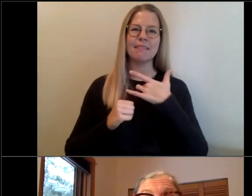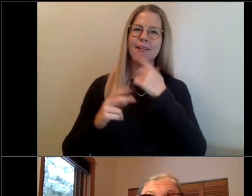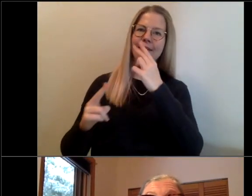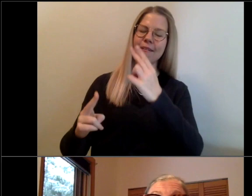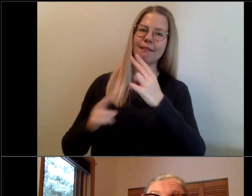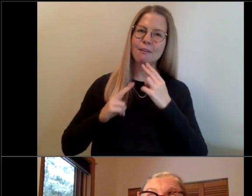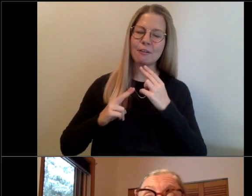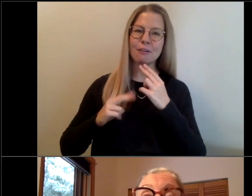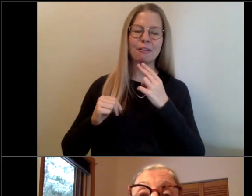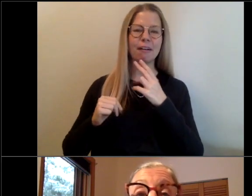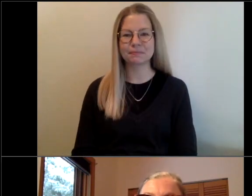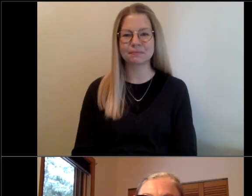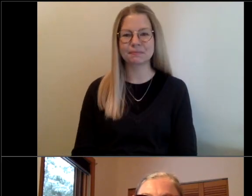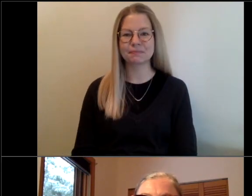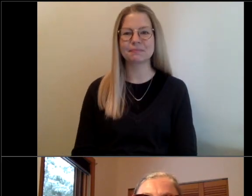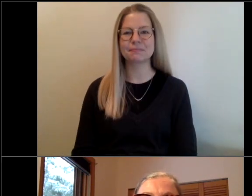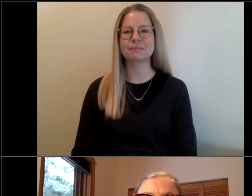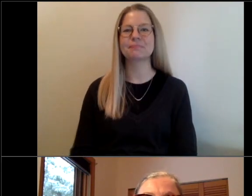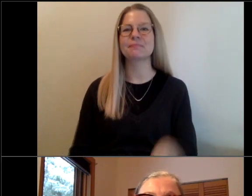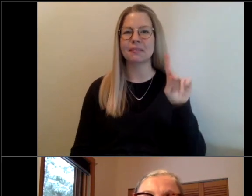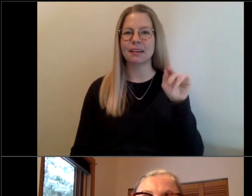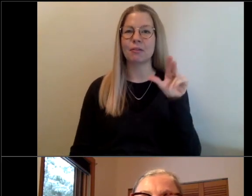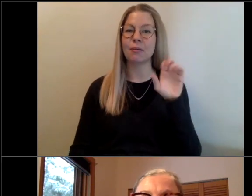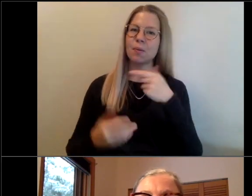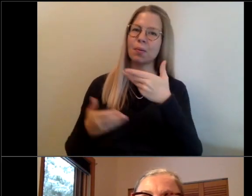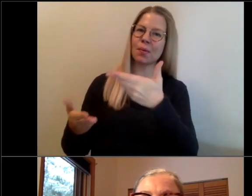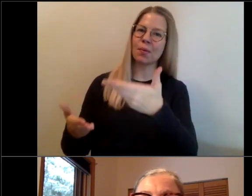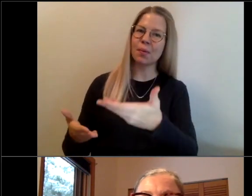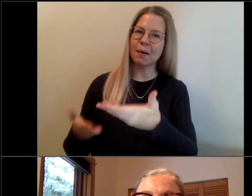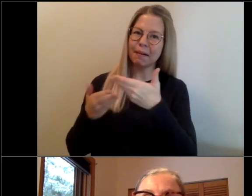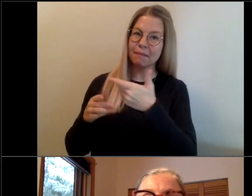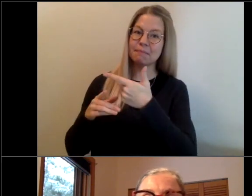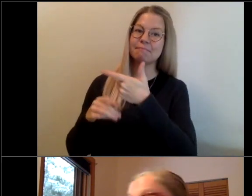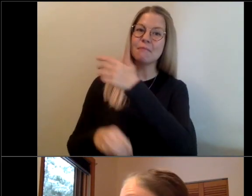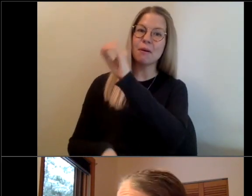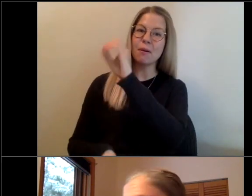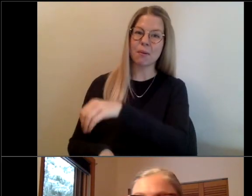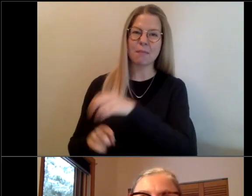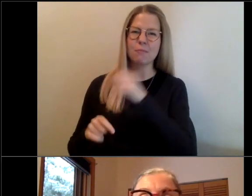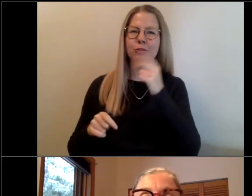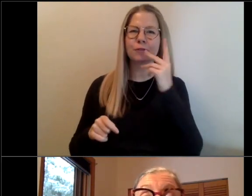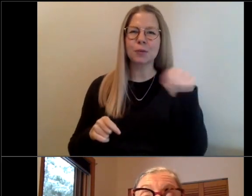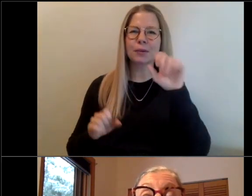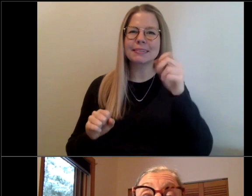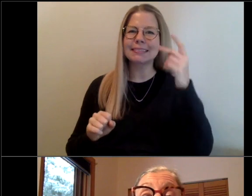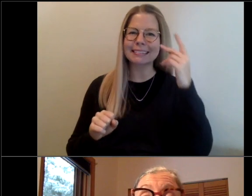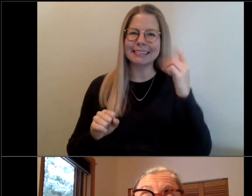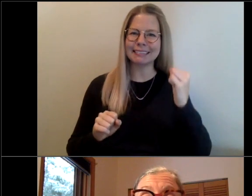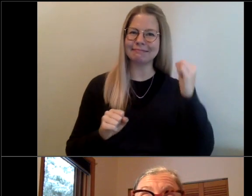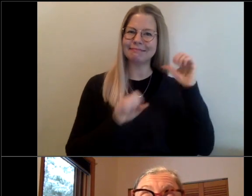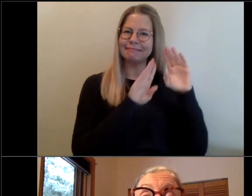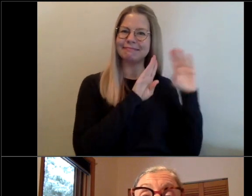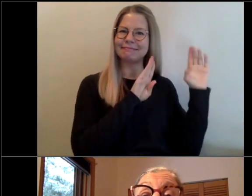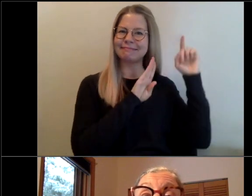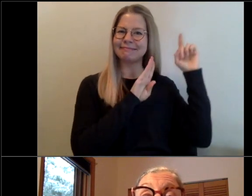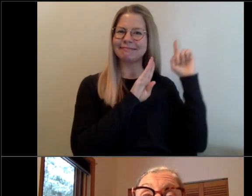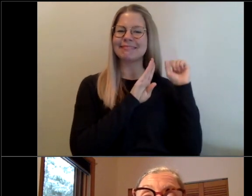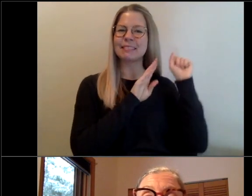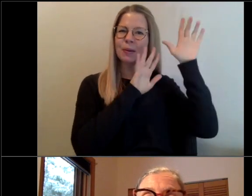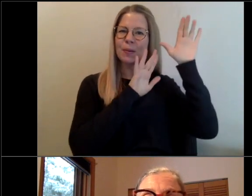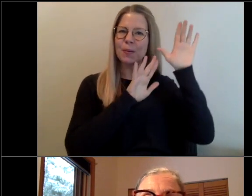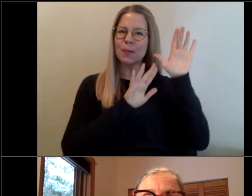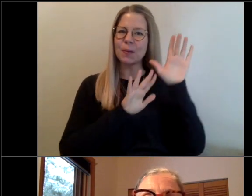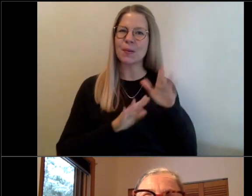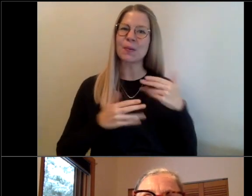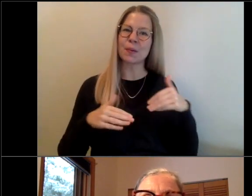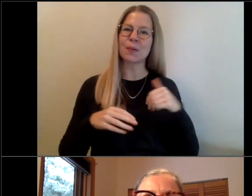group. I'm not sure if people can see, but out my window, it's snowing. Yes, this